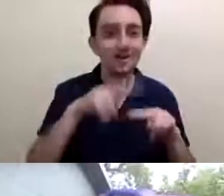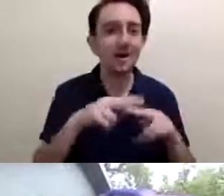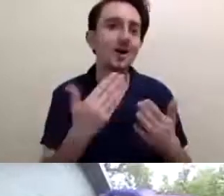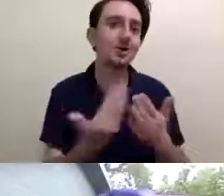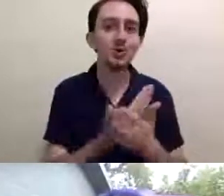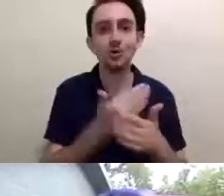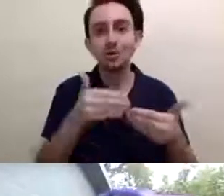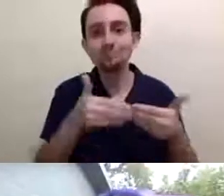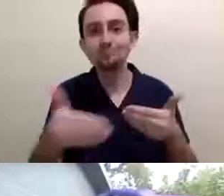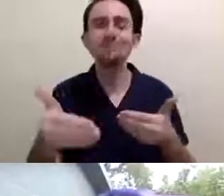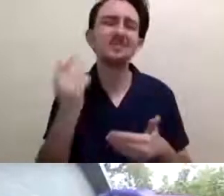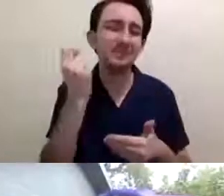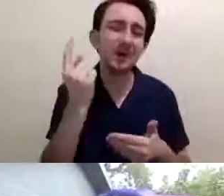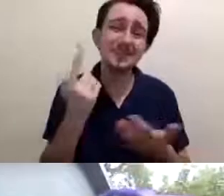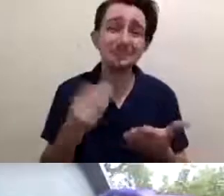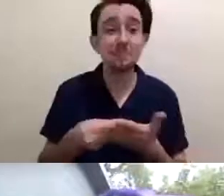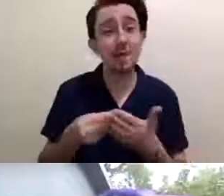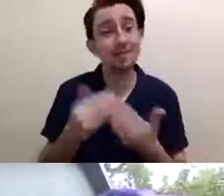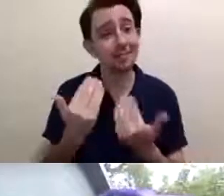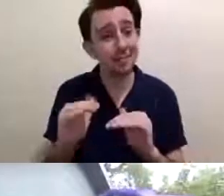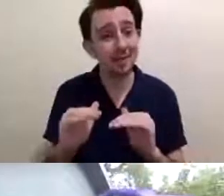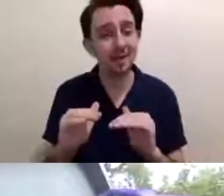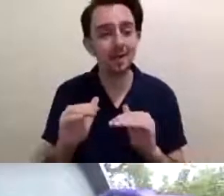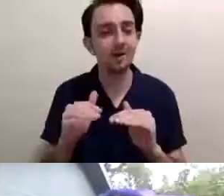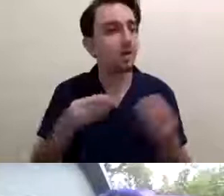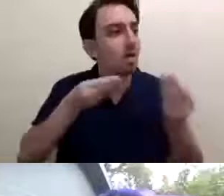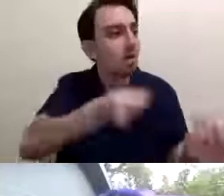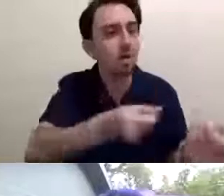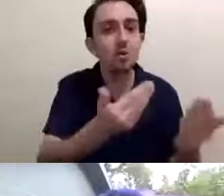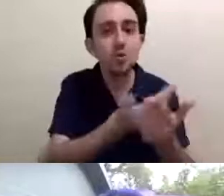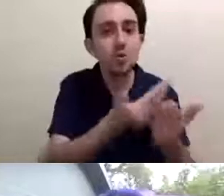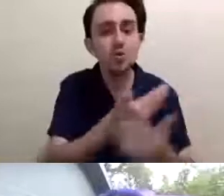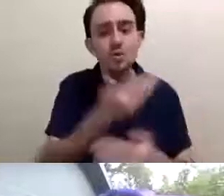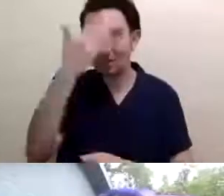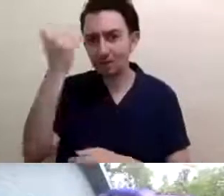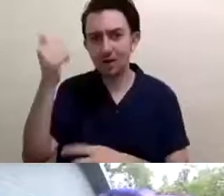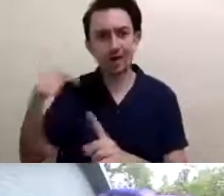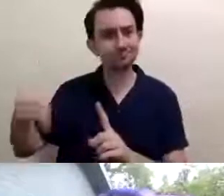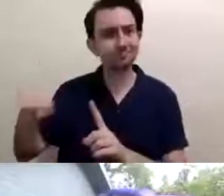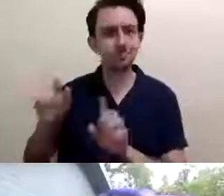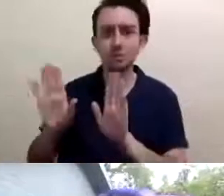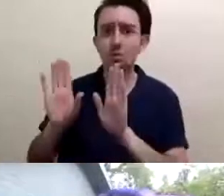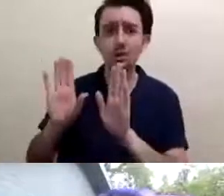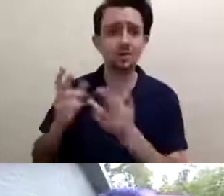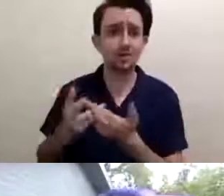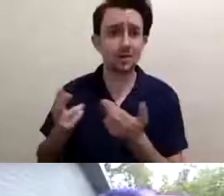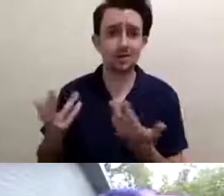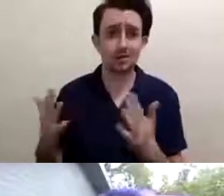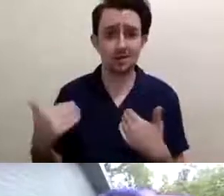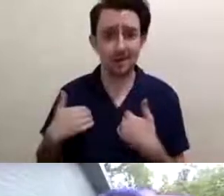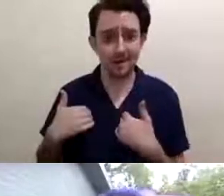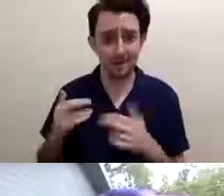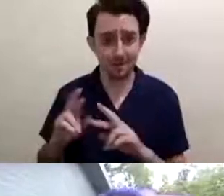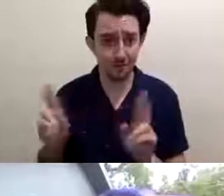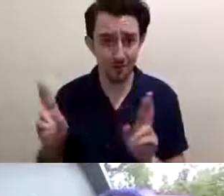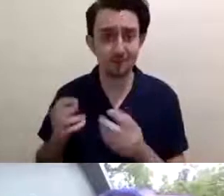money, limited as it may be, ends up really going toward new things, and we forget that we have wonderful resources here. What got us to